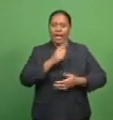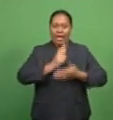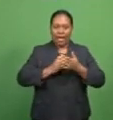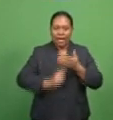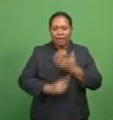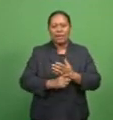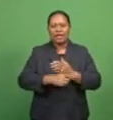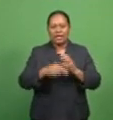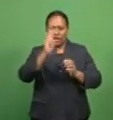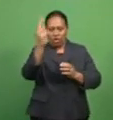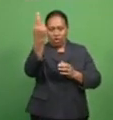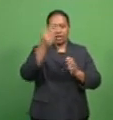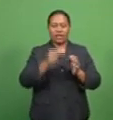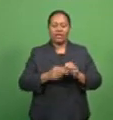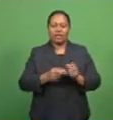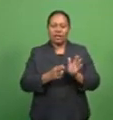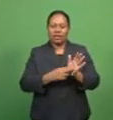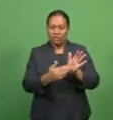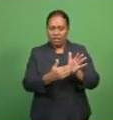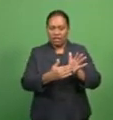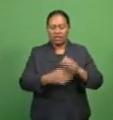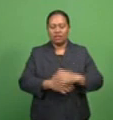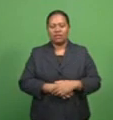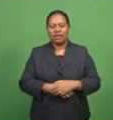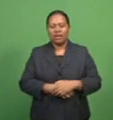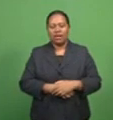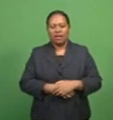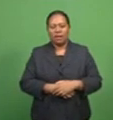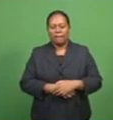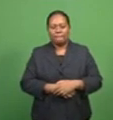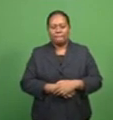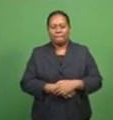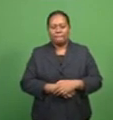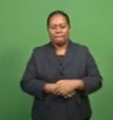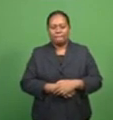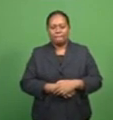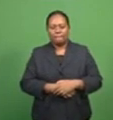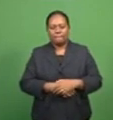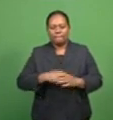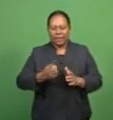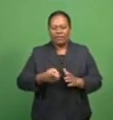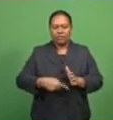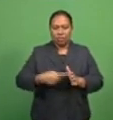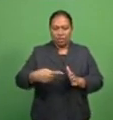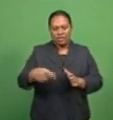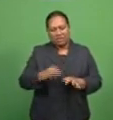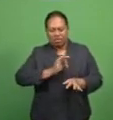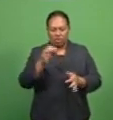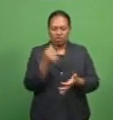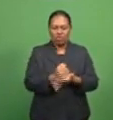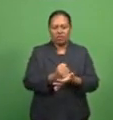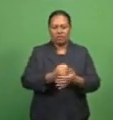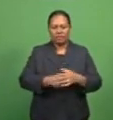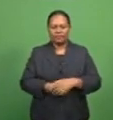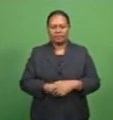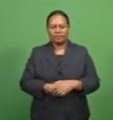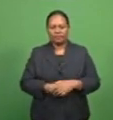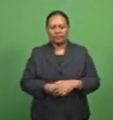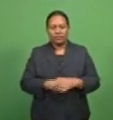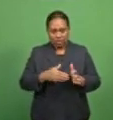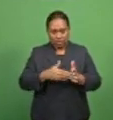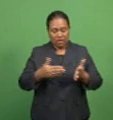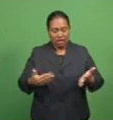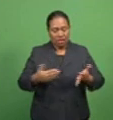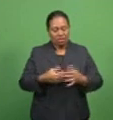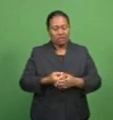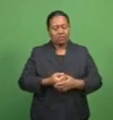Auckland, New Zealand. We'll see whether it will continue or not. So, but in the meantime,